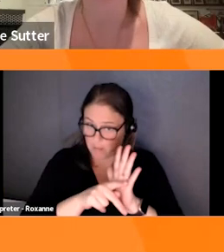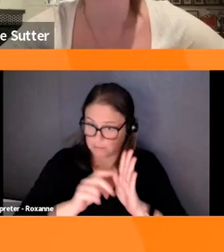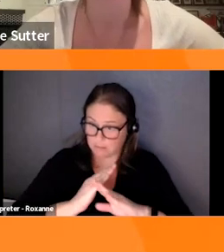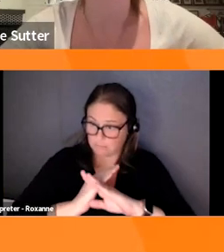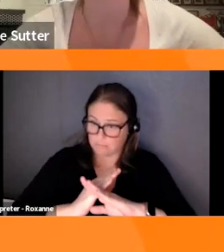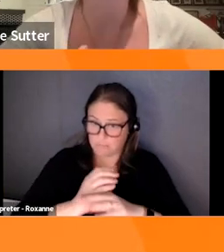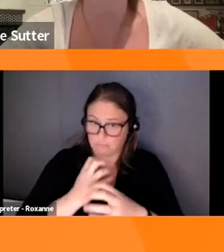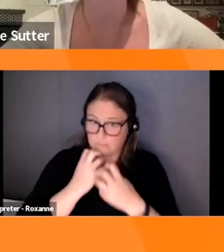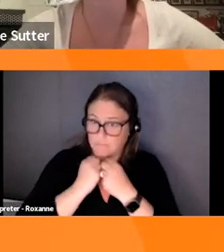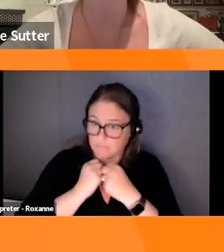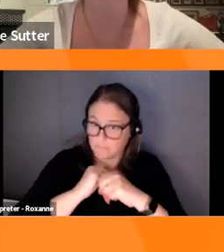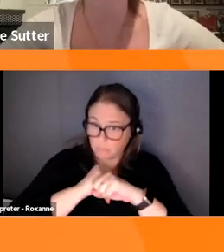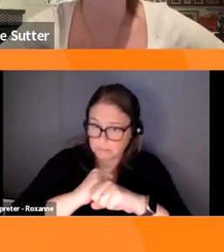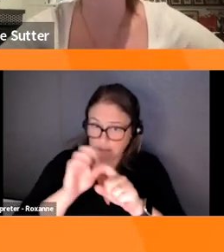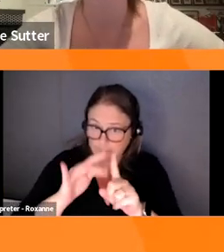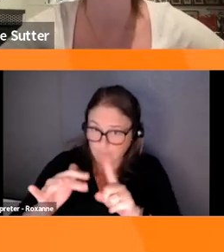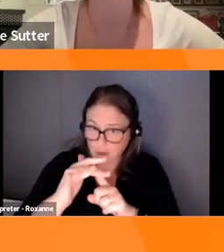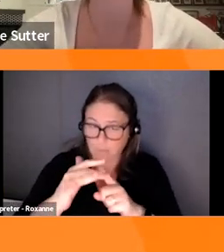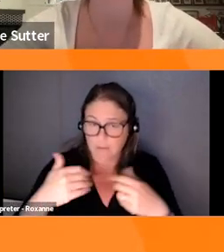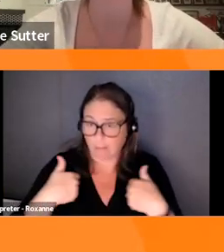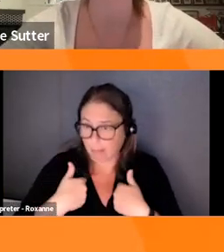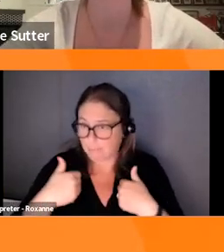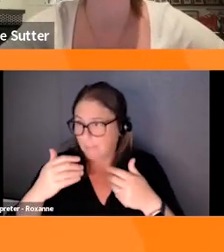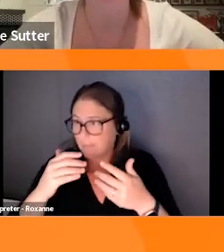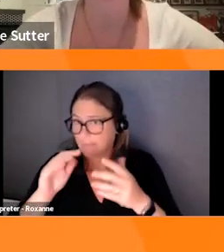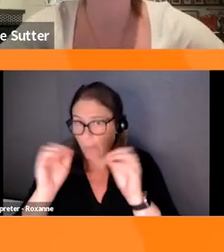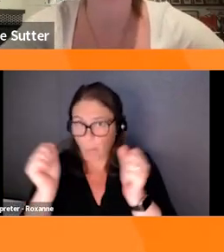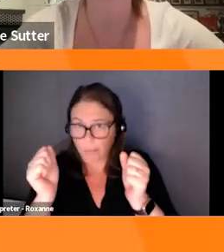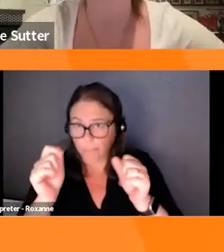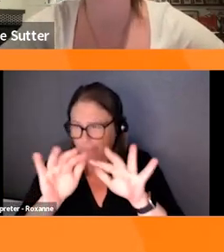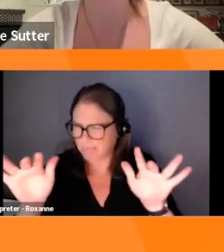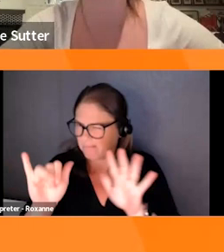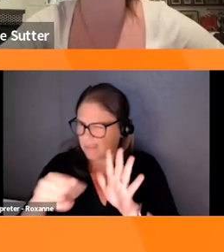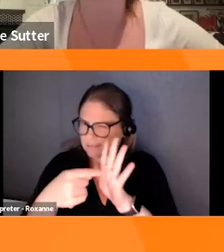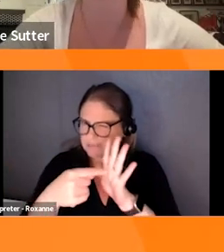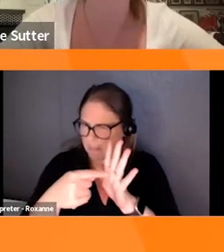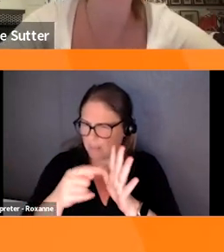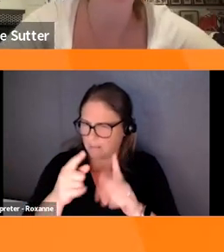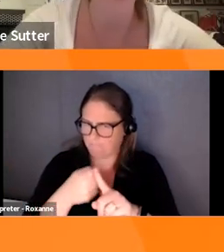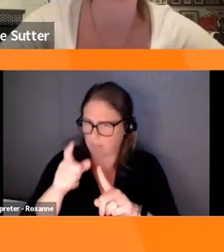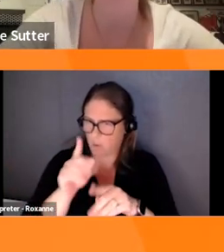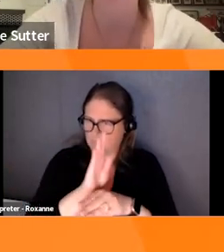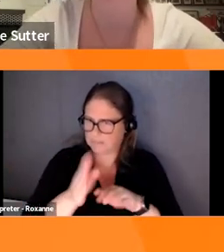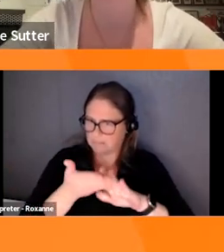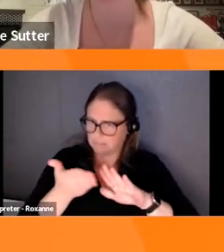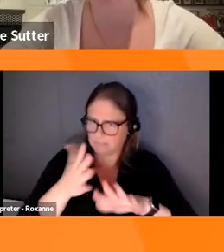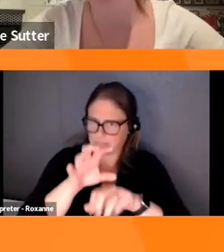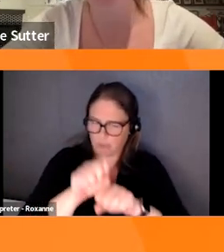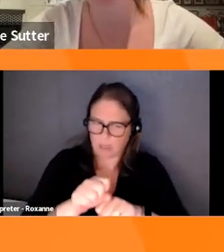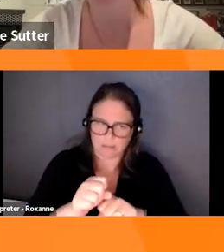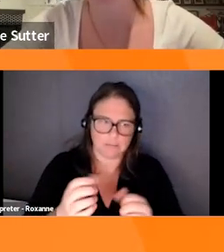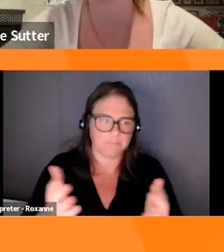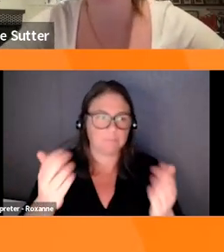ecosystems, employee wages. So these are more the social questions that you're getting into now, with setting living wages, meeting